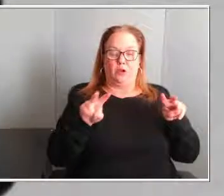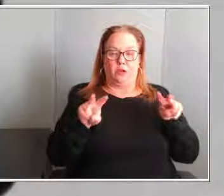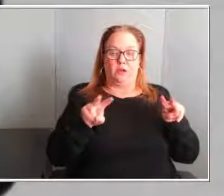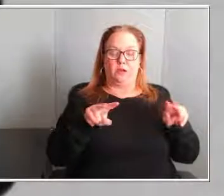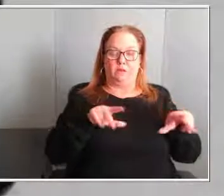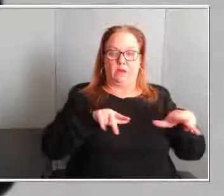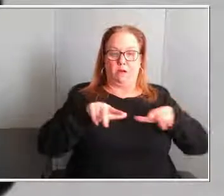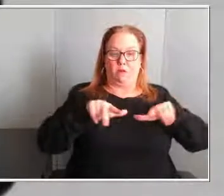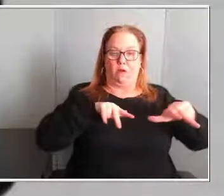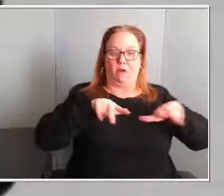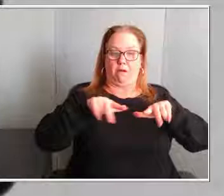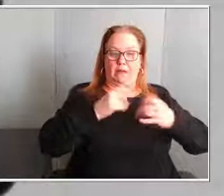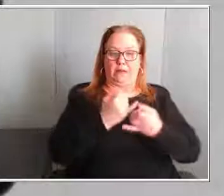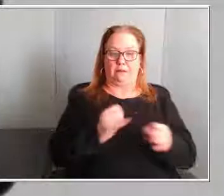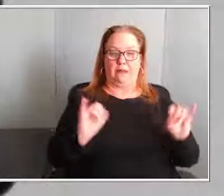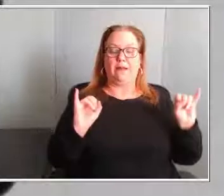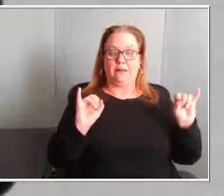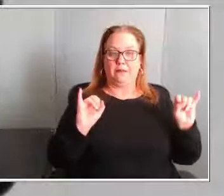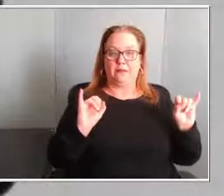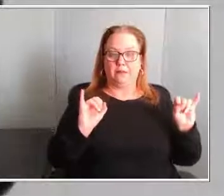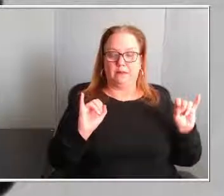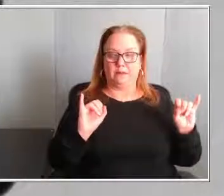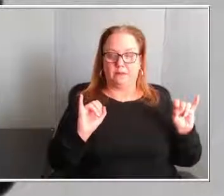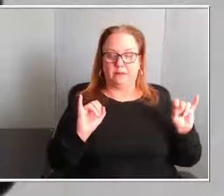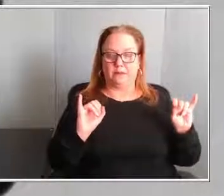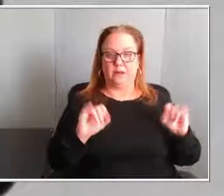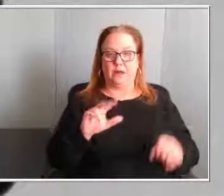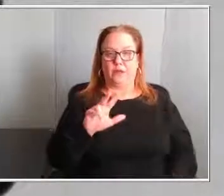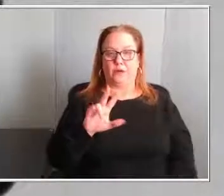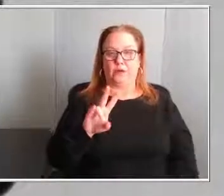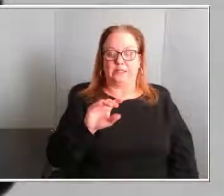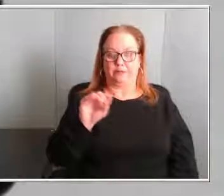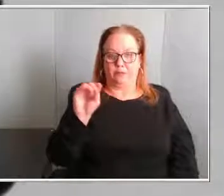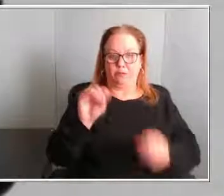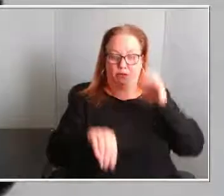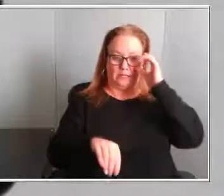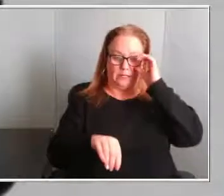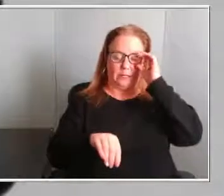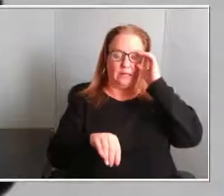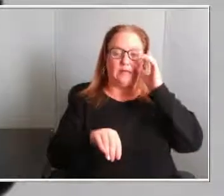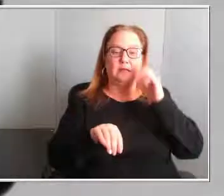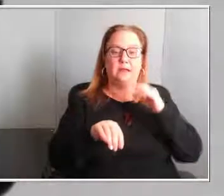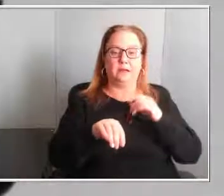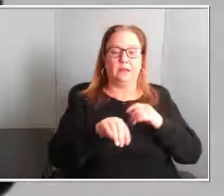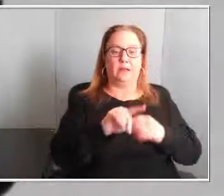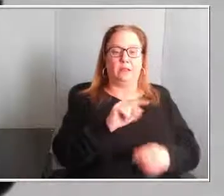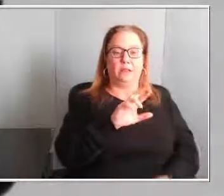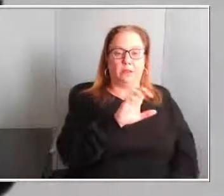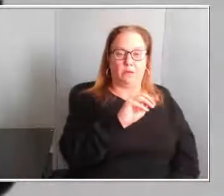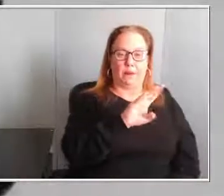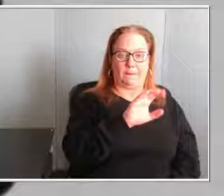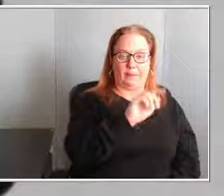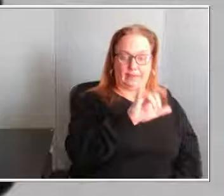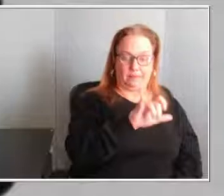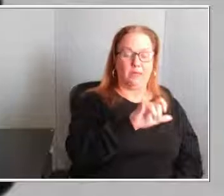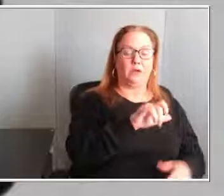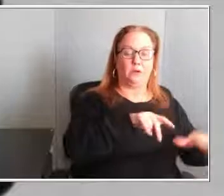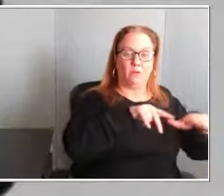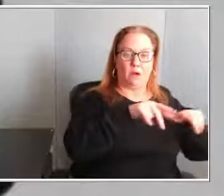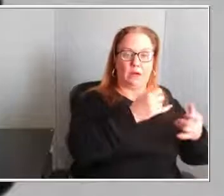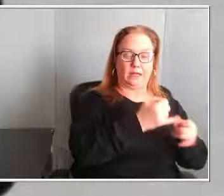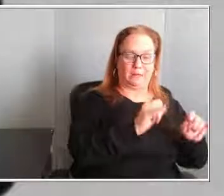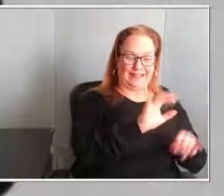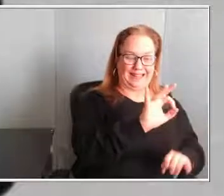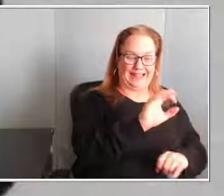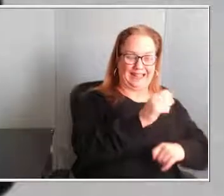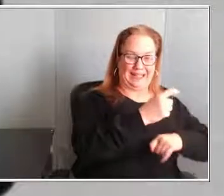walk independently. And 37% in the endovascular thrombectomy arm were able to walk independently at 90 days versus